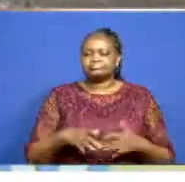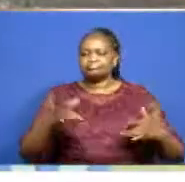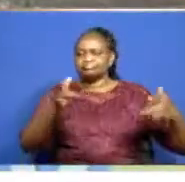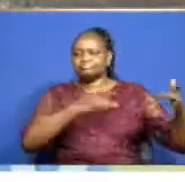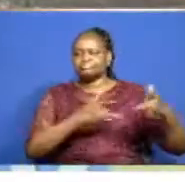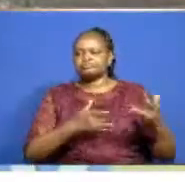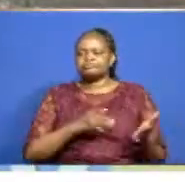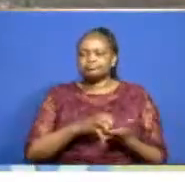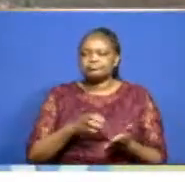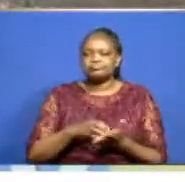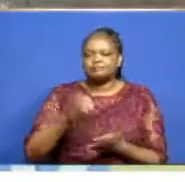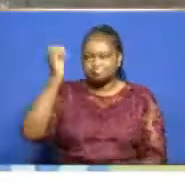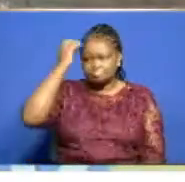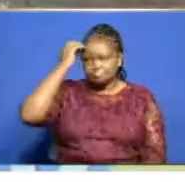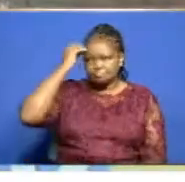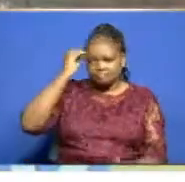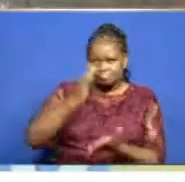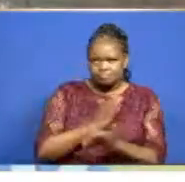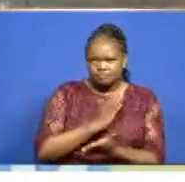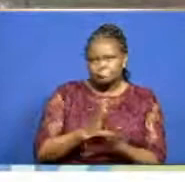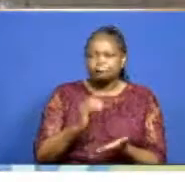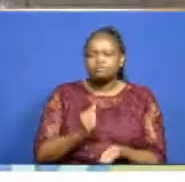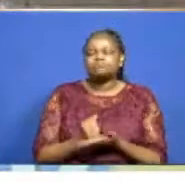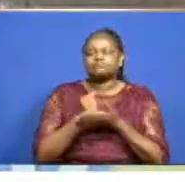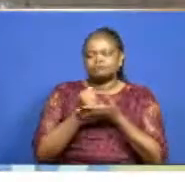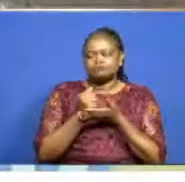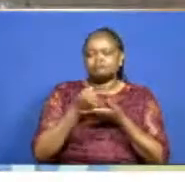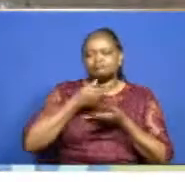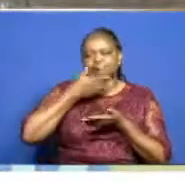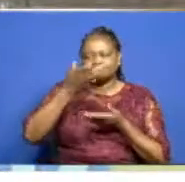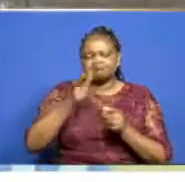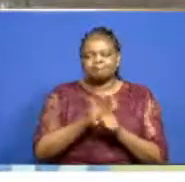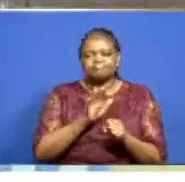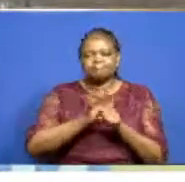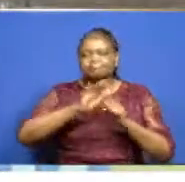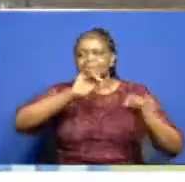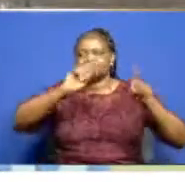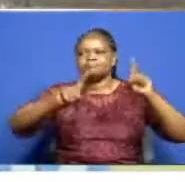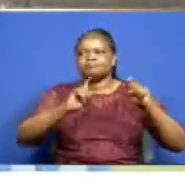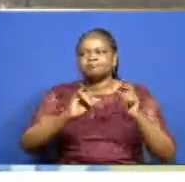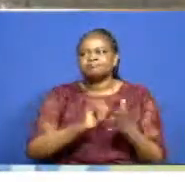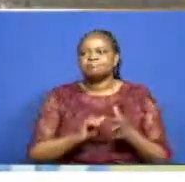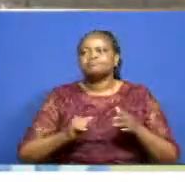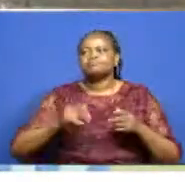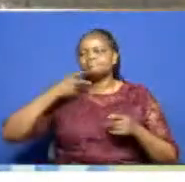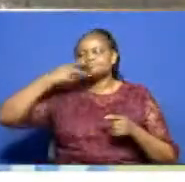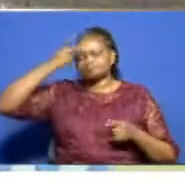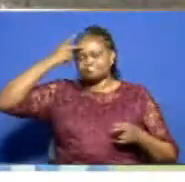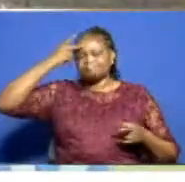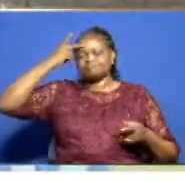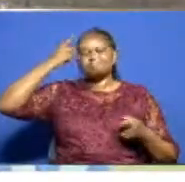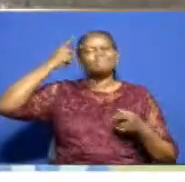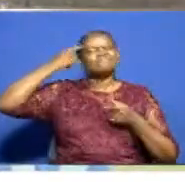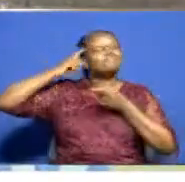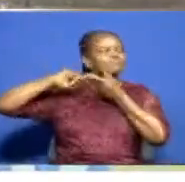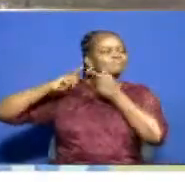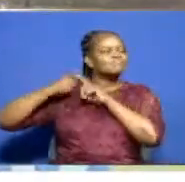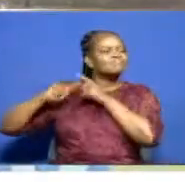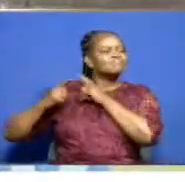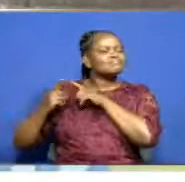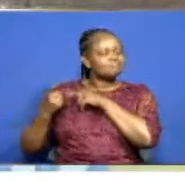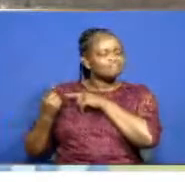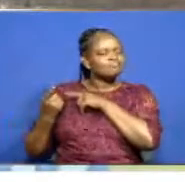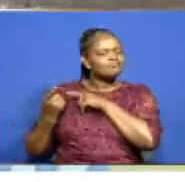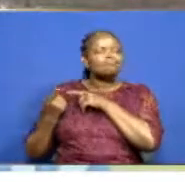the education sector and to help answer a lot of questions that even parents are asking themselves at this particular time.